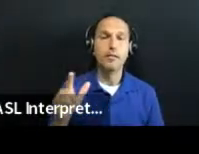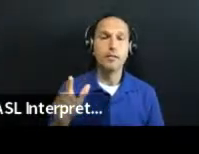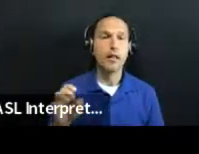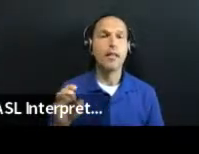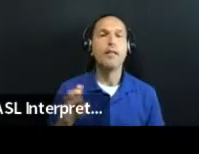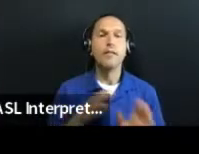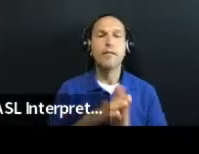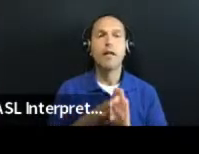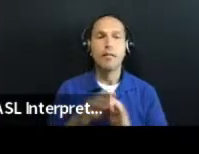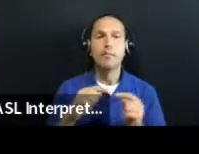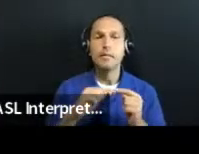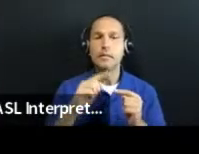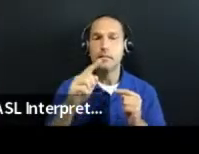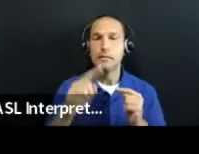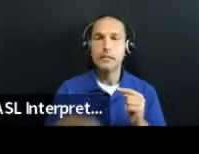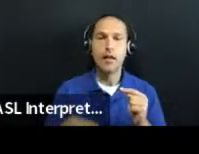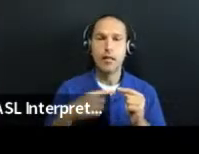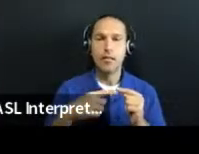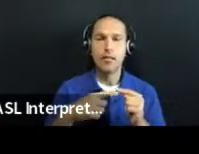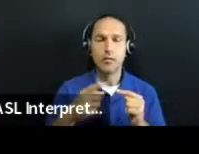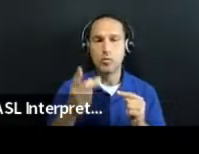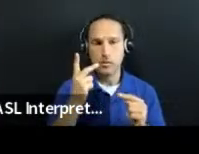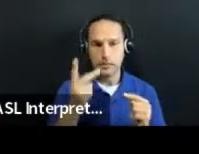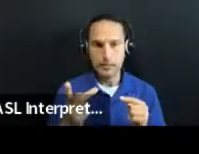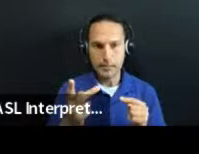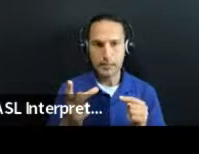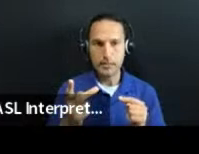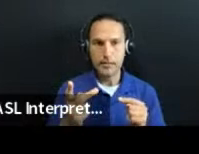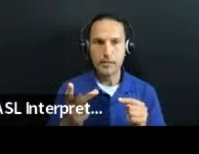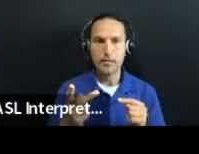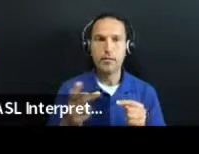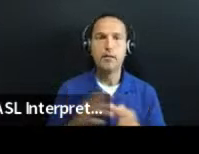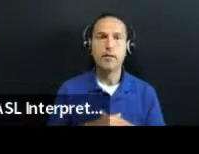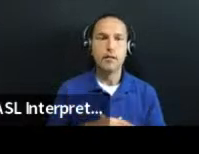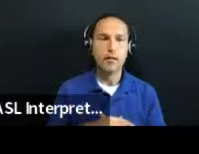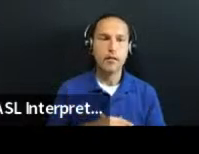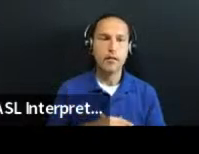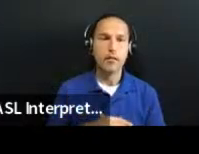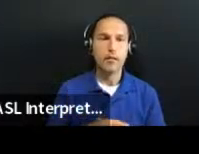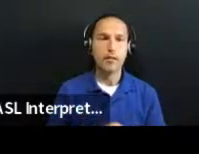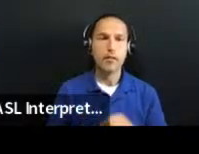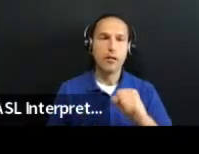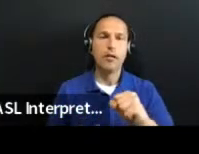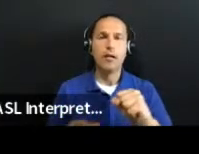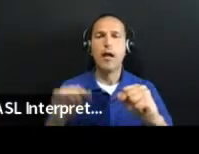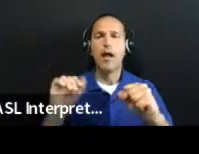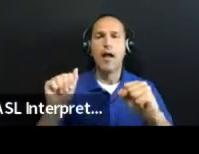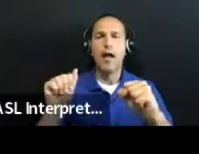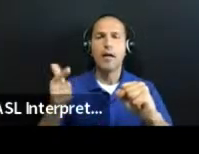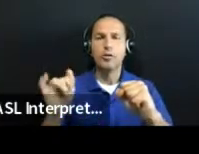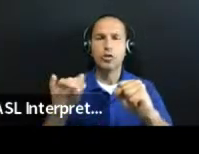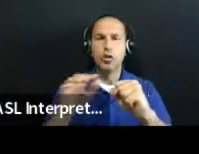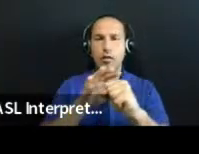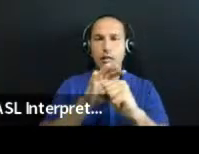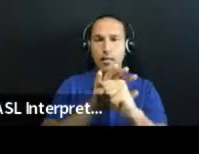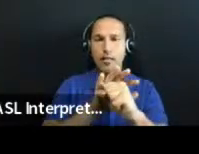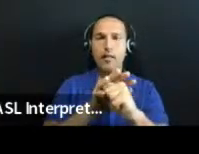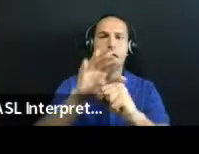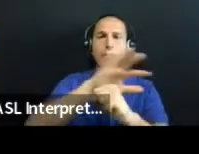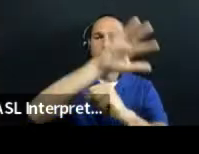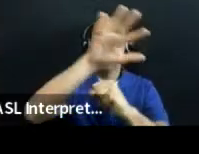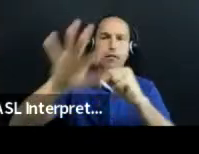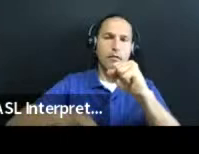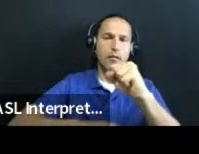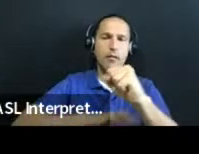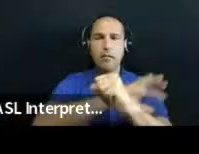cycle. You'll see around the cycle, around the word agile, there are the